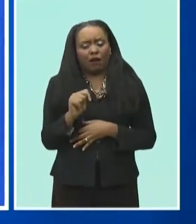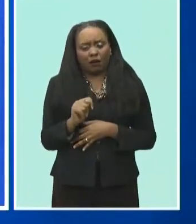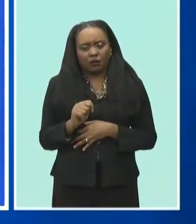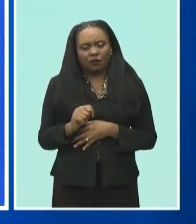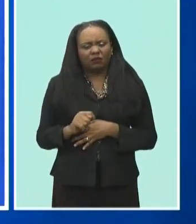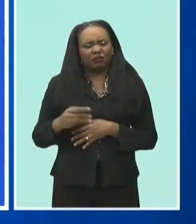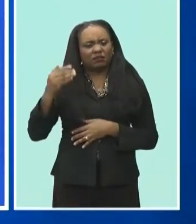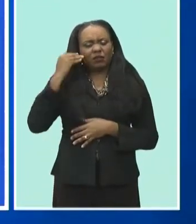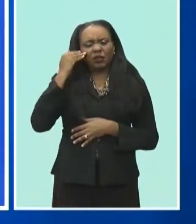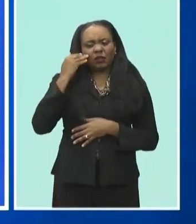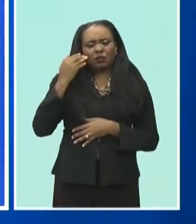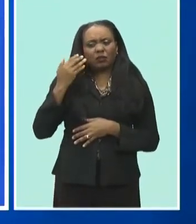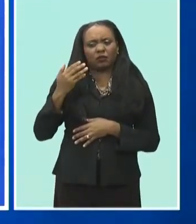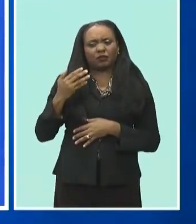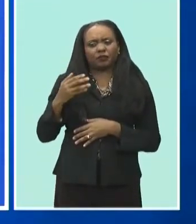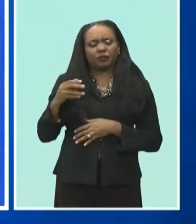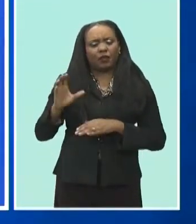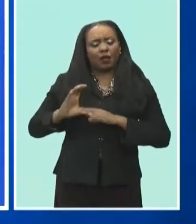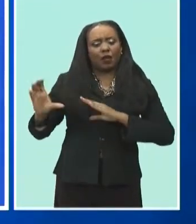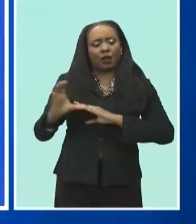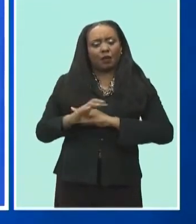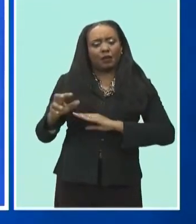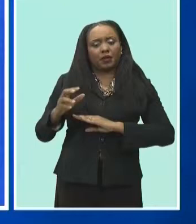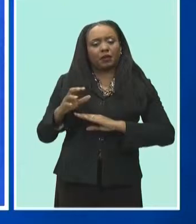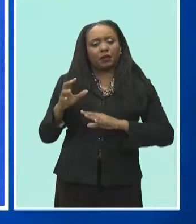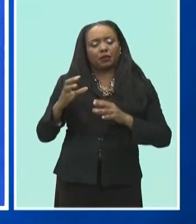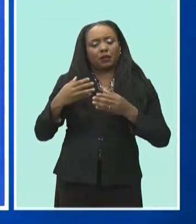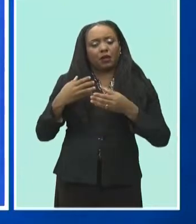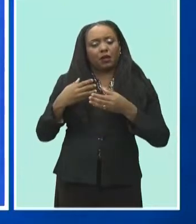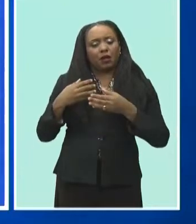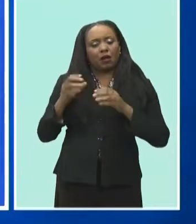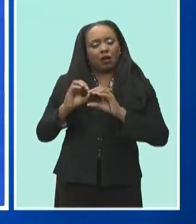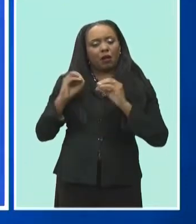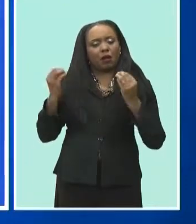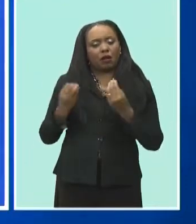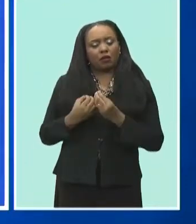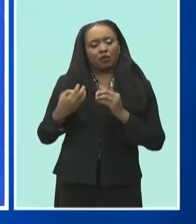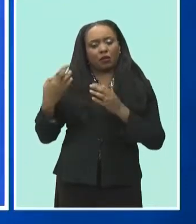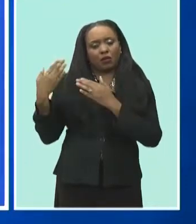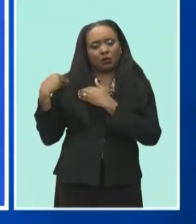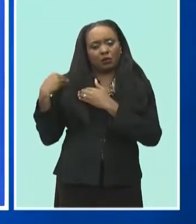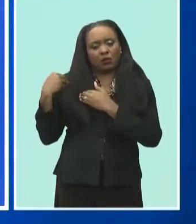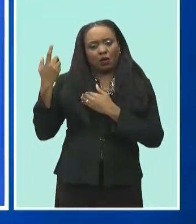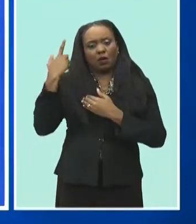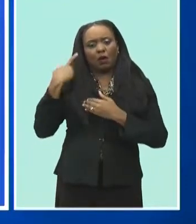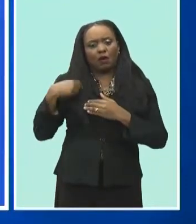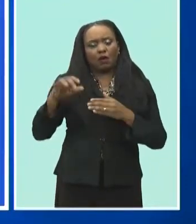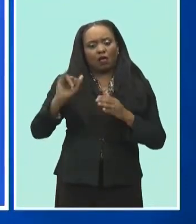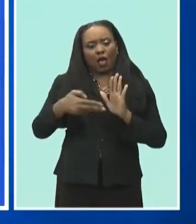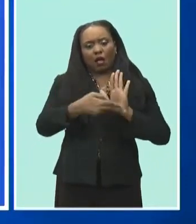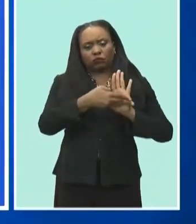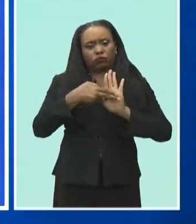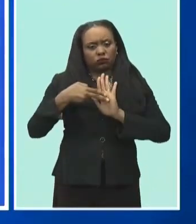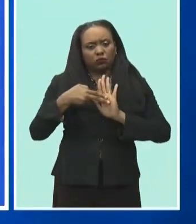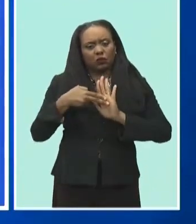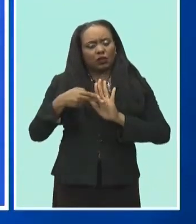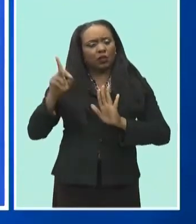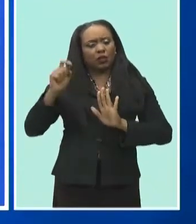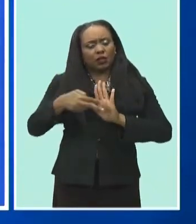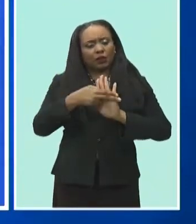type proposed by the Caribbean Regional Organization for Standards and Quality are helpful to consumers, and we